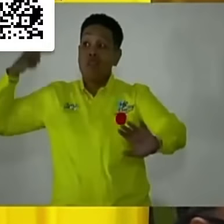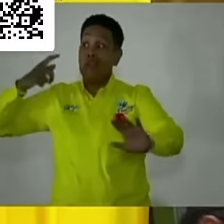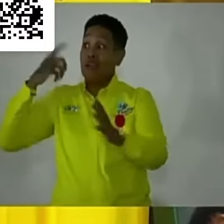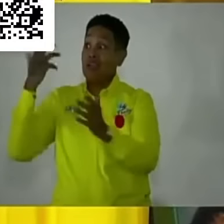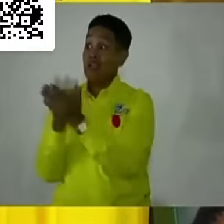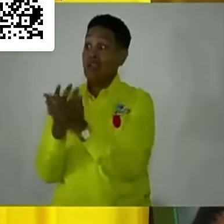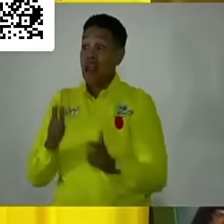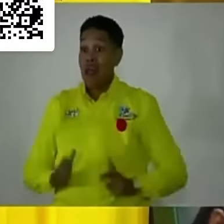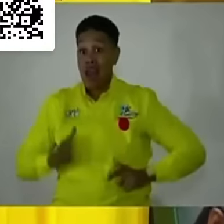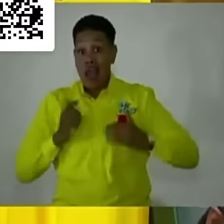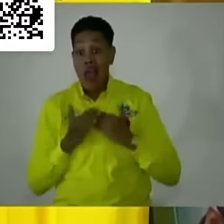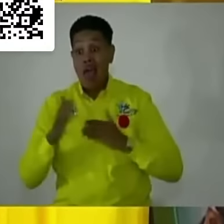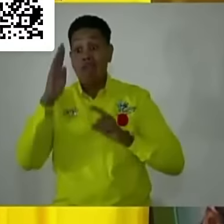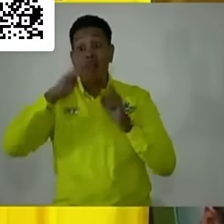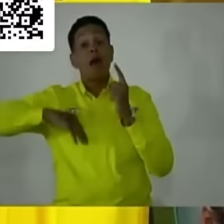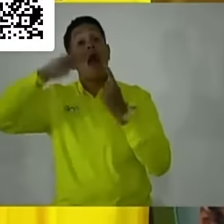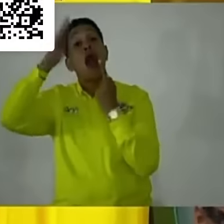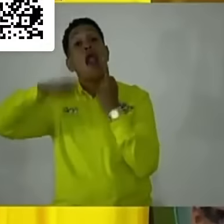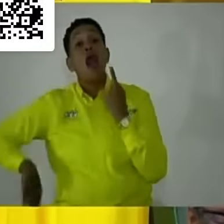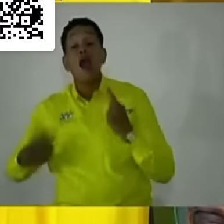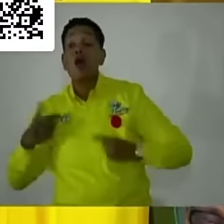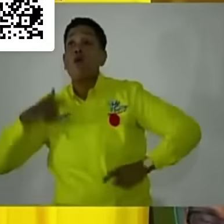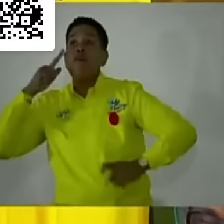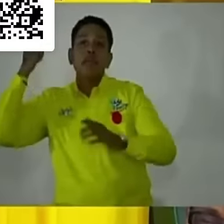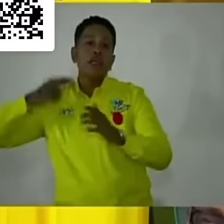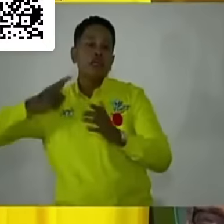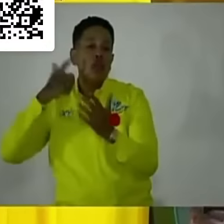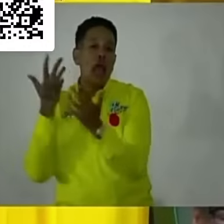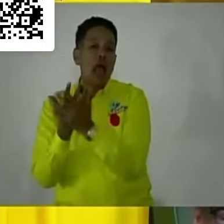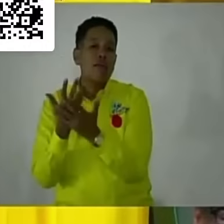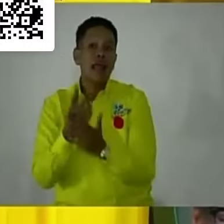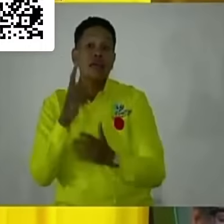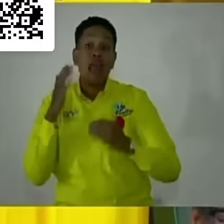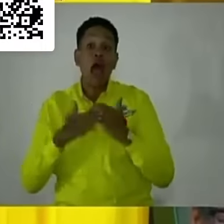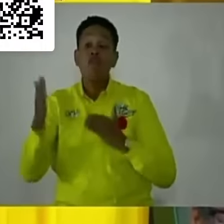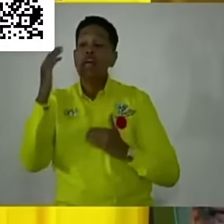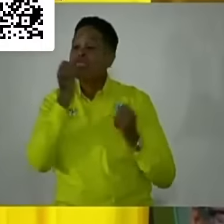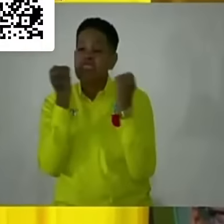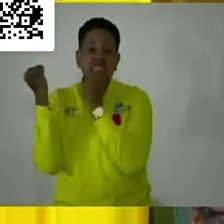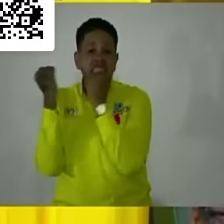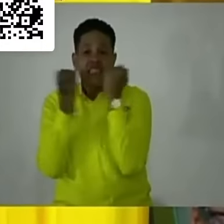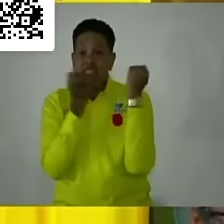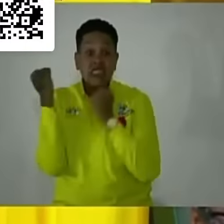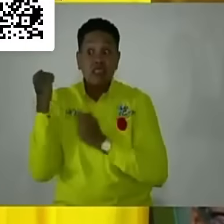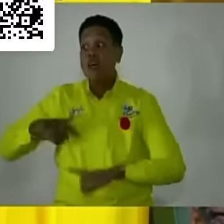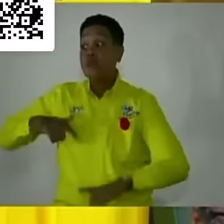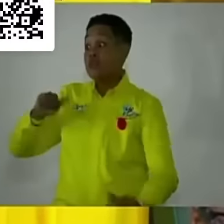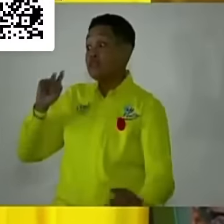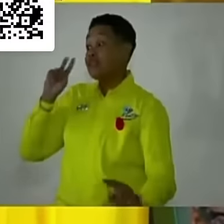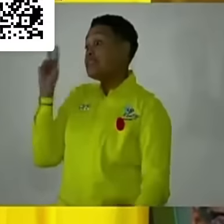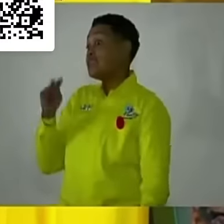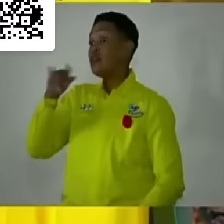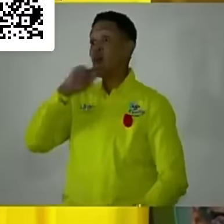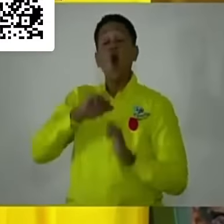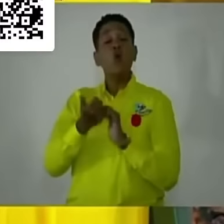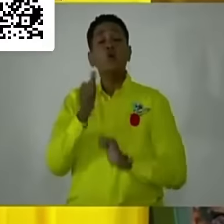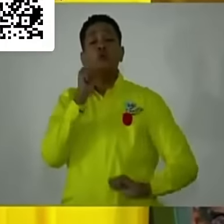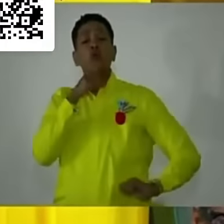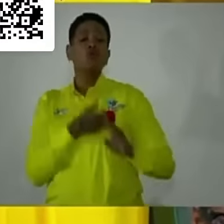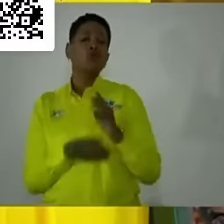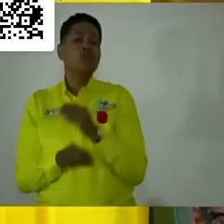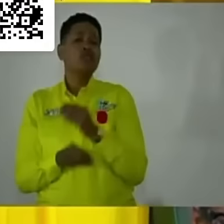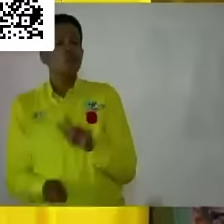life after banana. We have the history and evidence of life after sugarcane. And we see how the suffering had